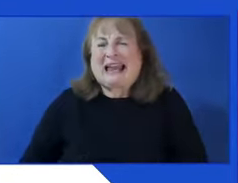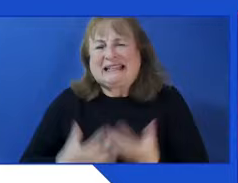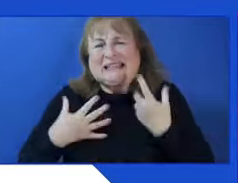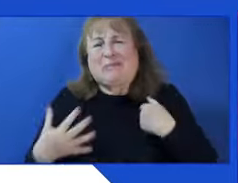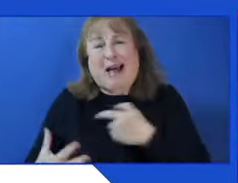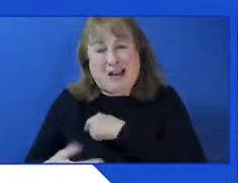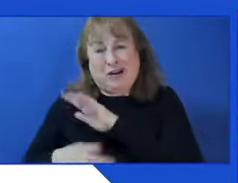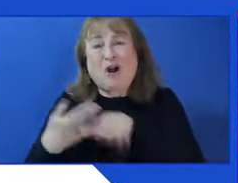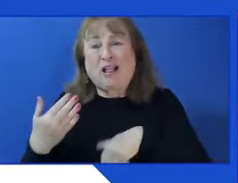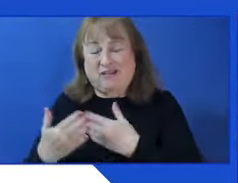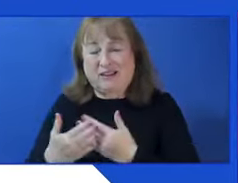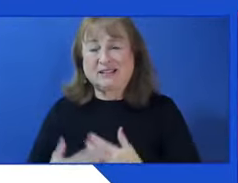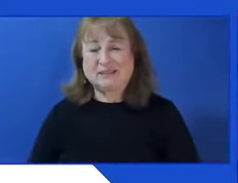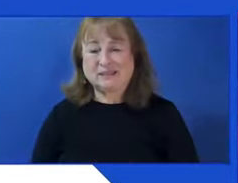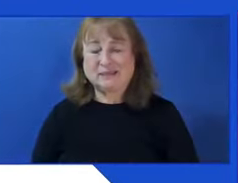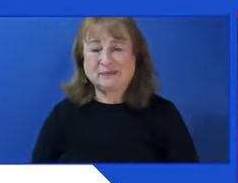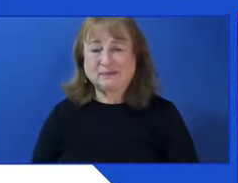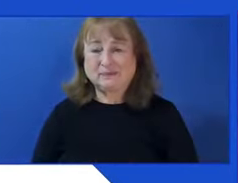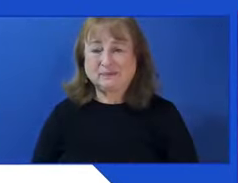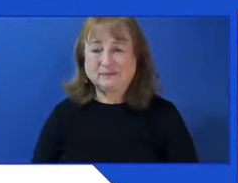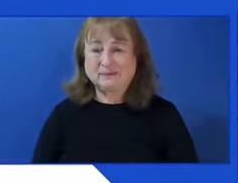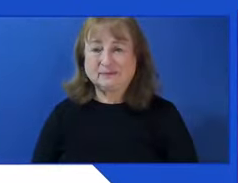all.